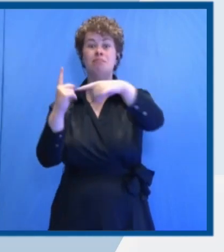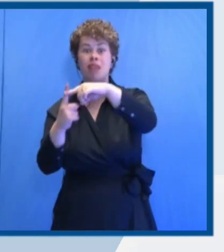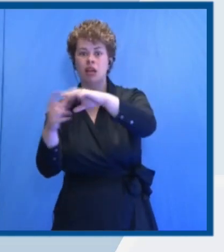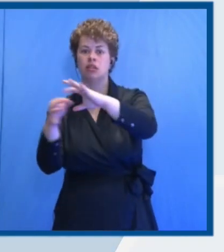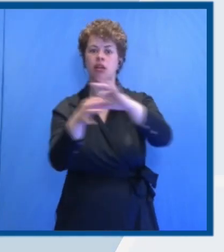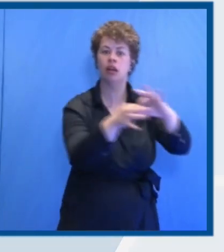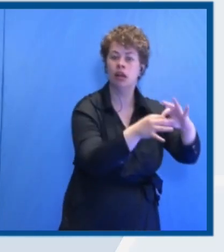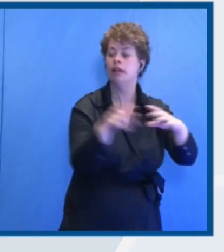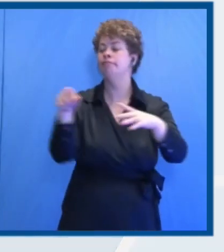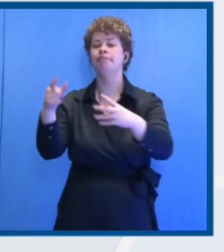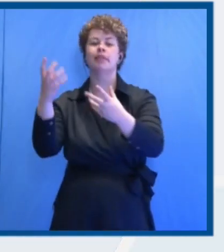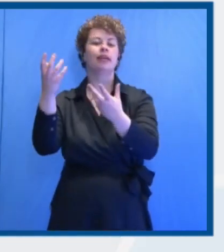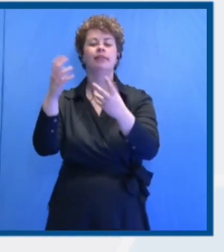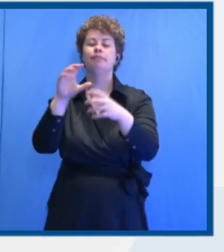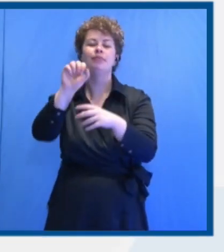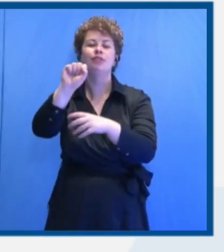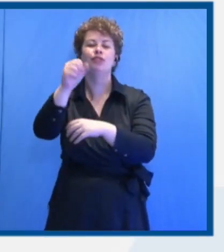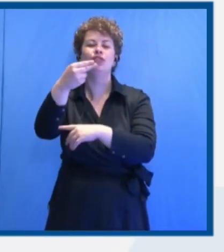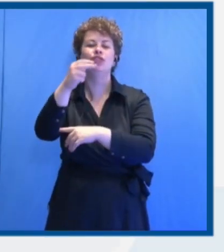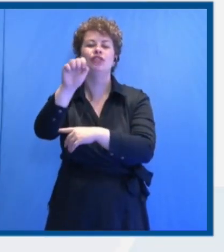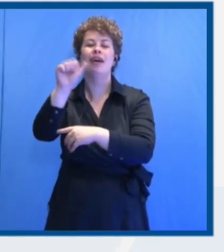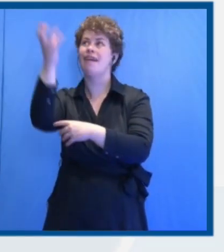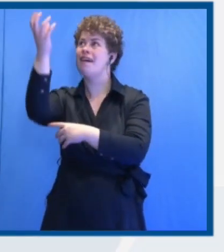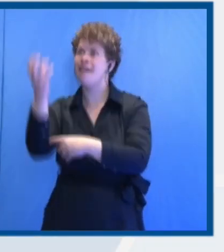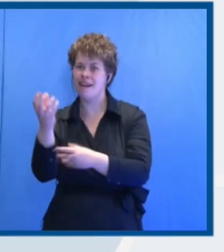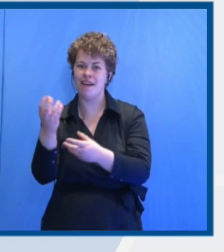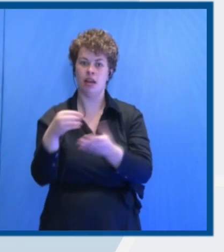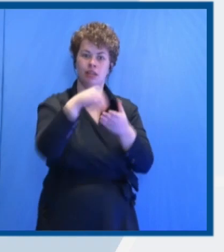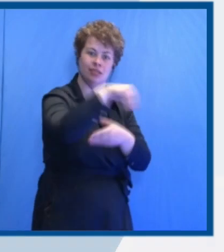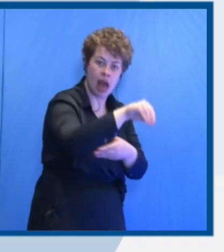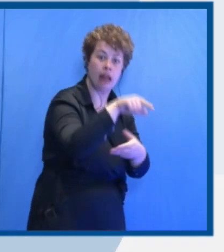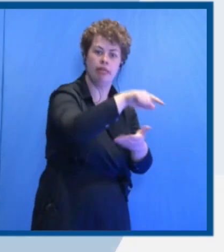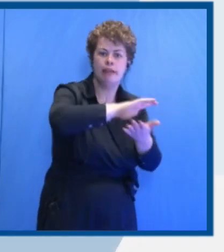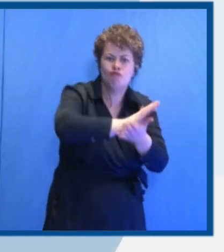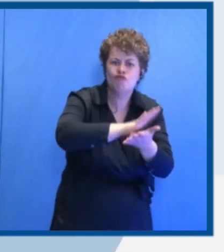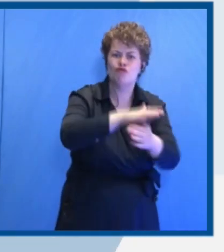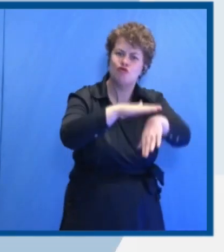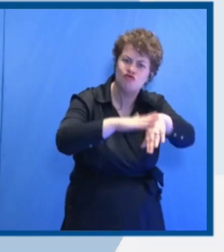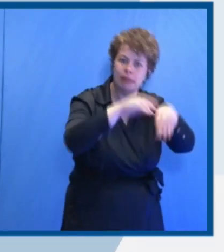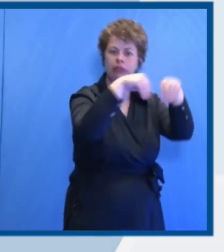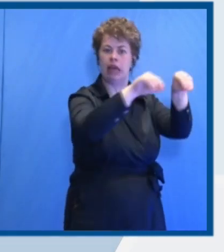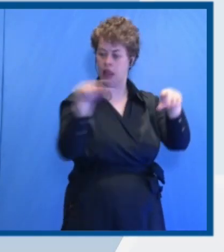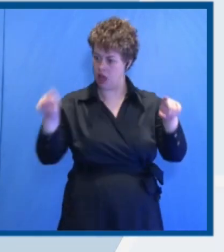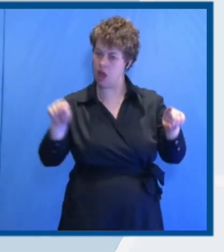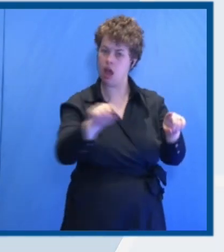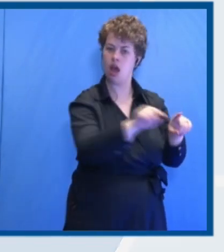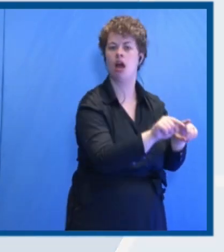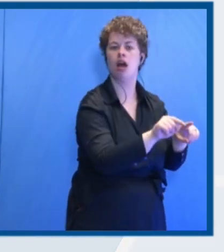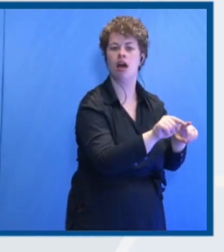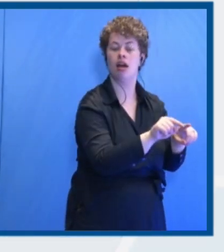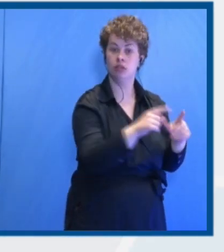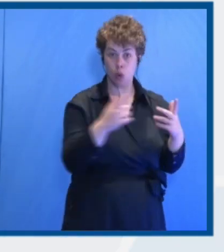in these communities as their own critical natural capital. We leverage it to create